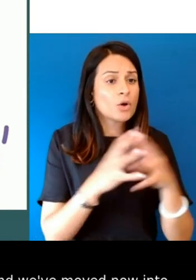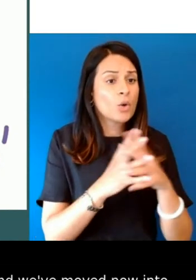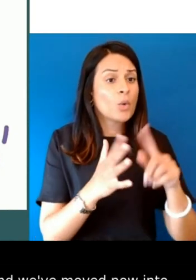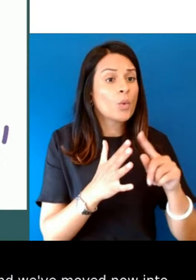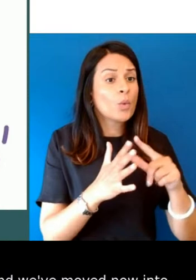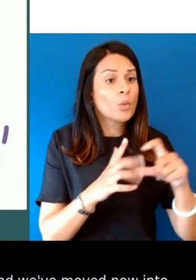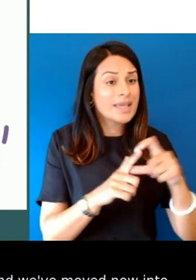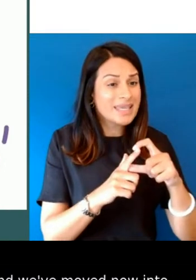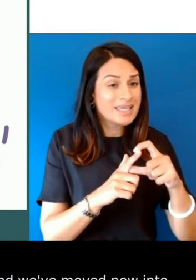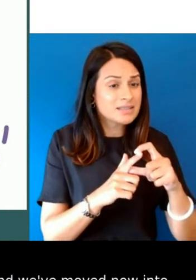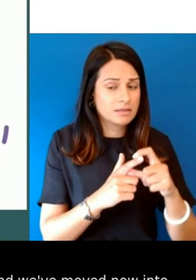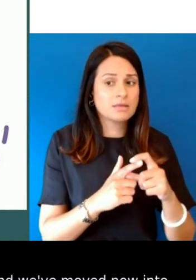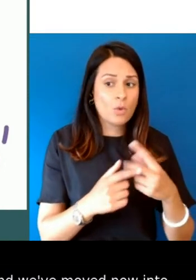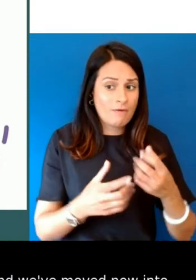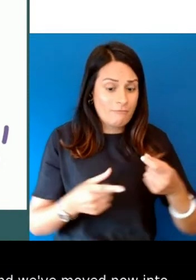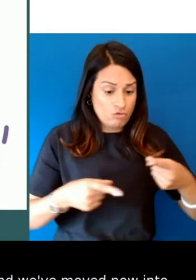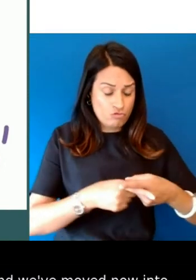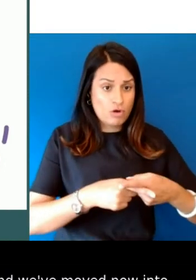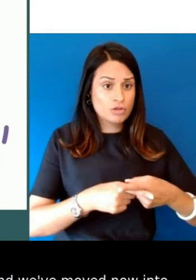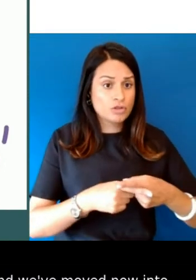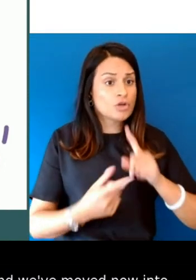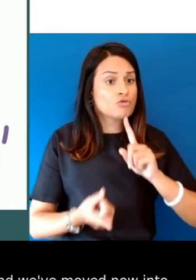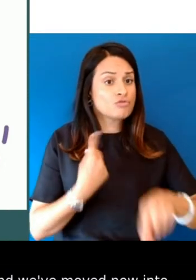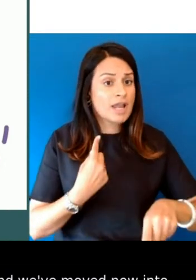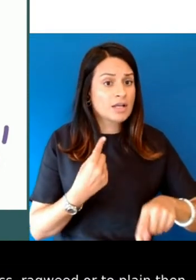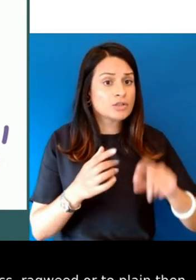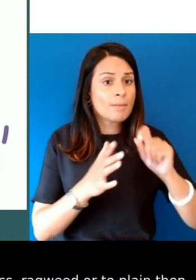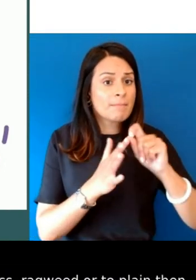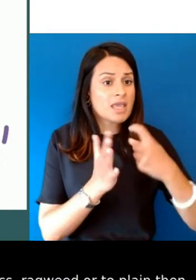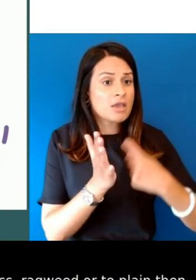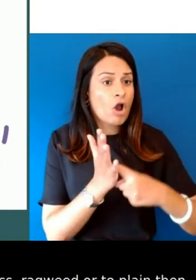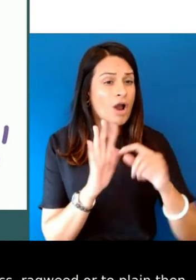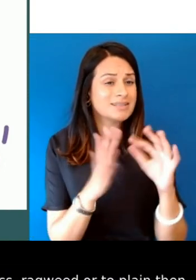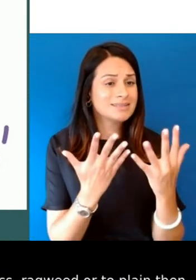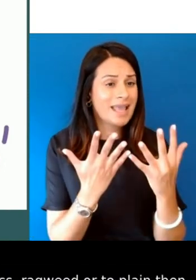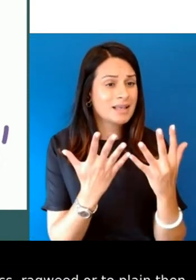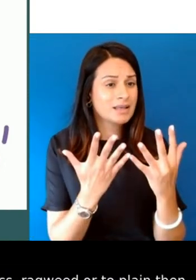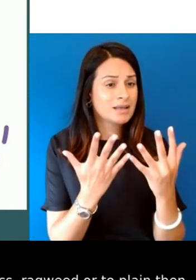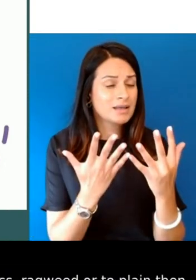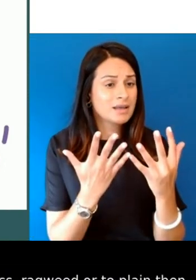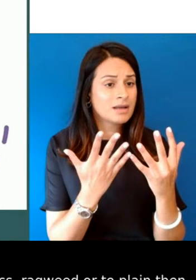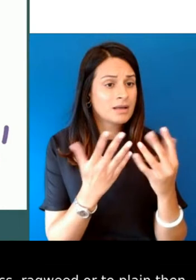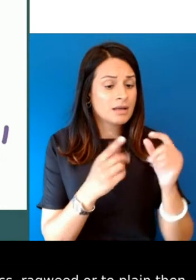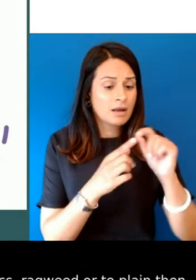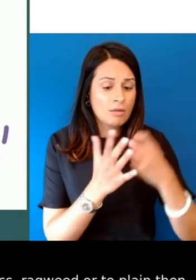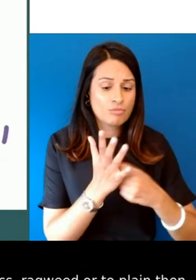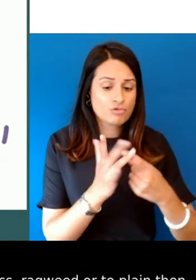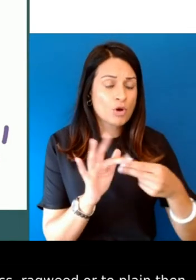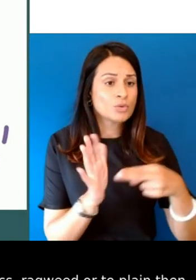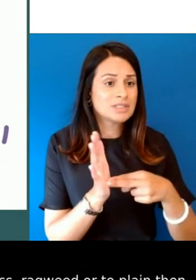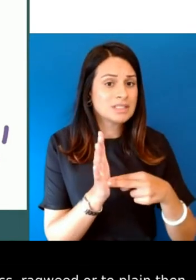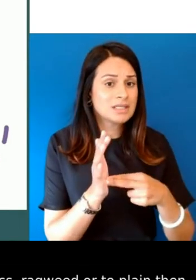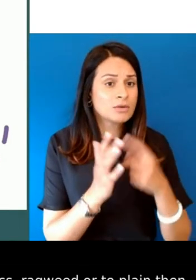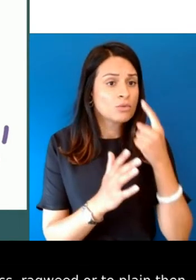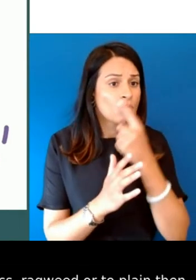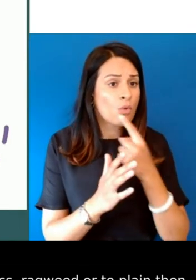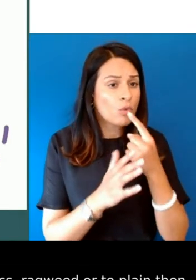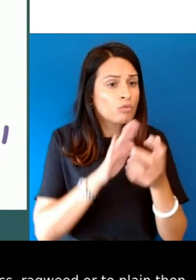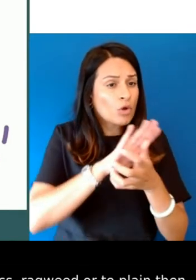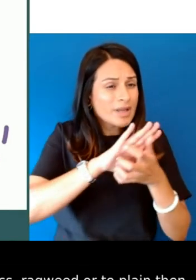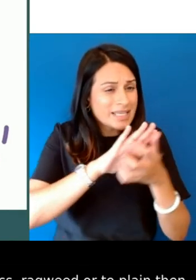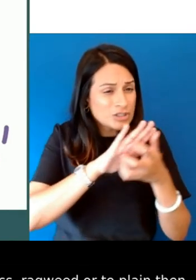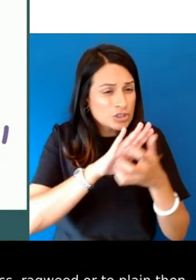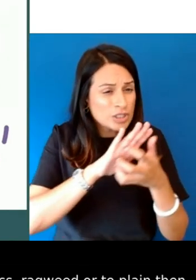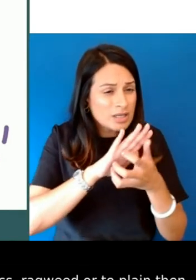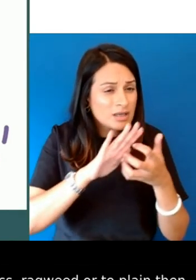reaction with the pr10 protein that causes uh oral itching oral pruritus it very rarely